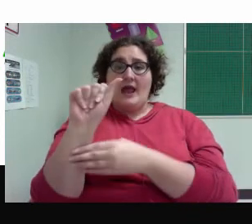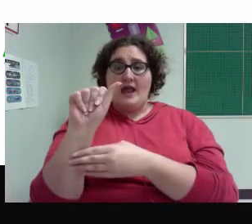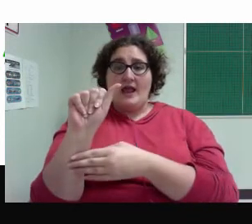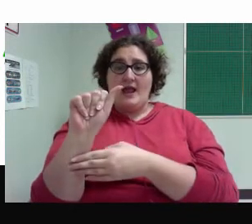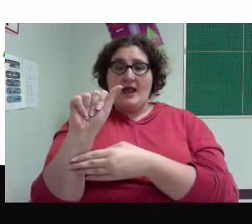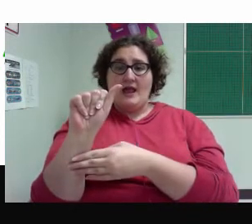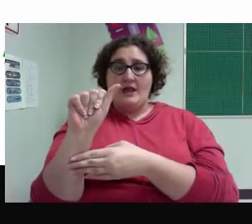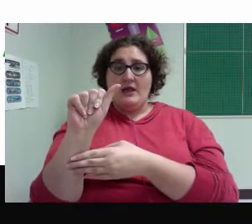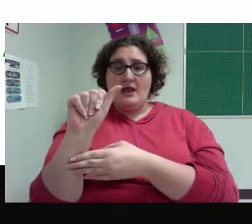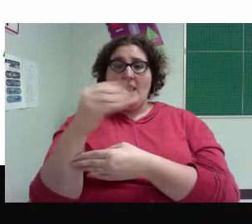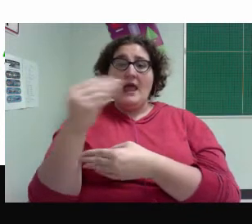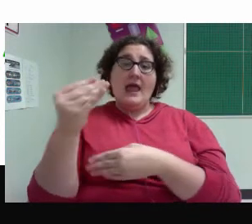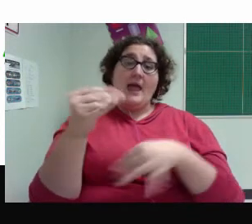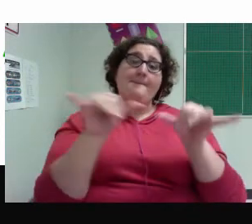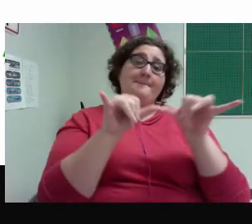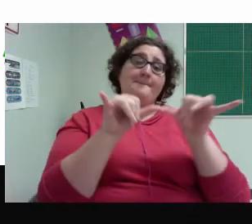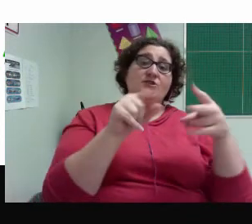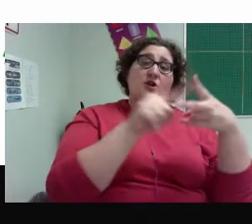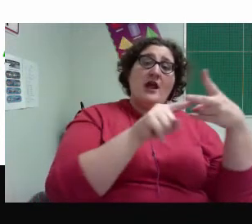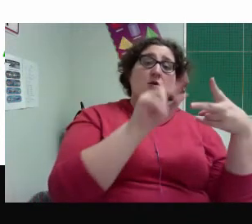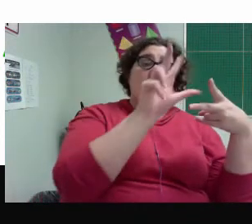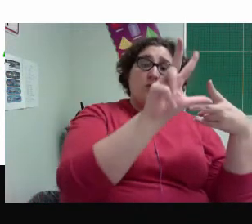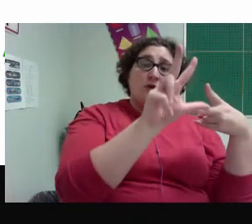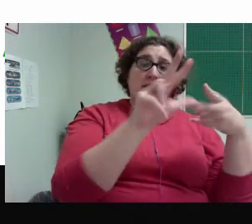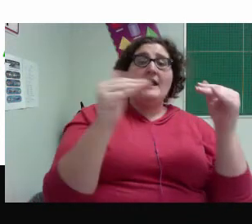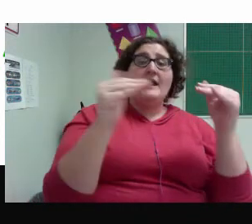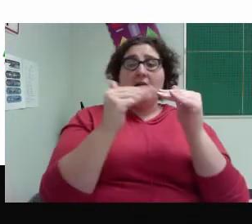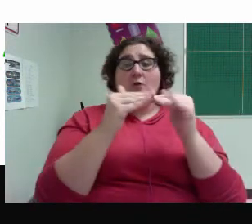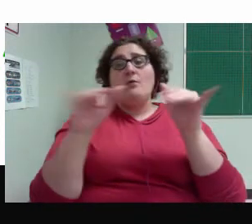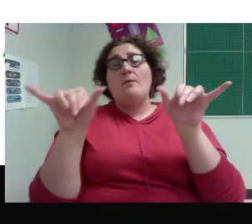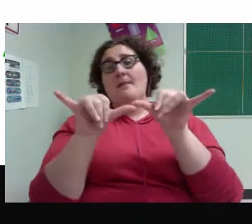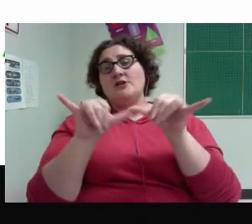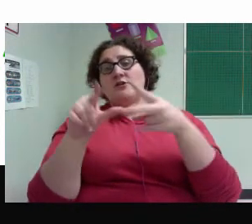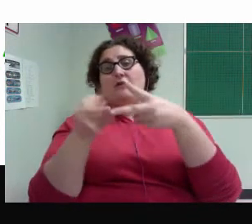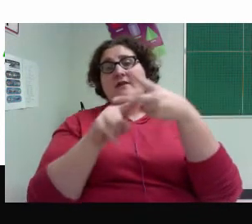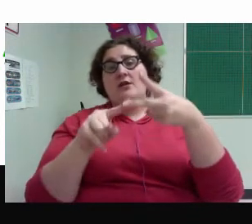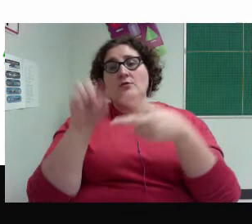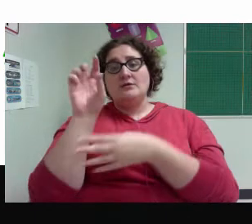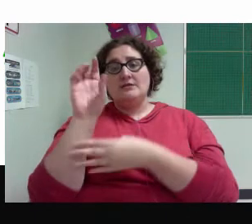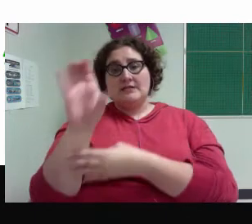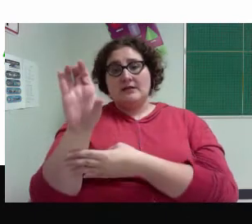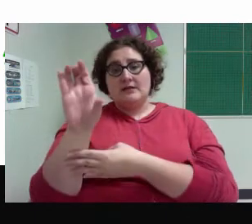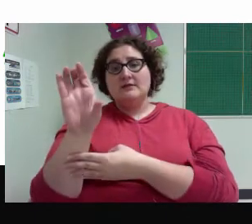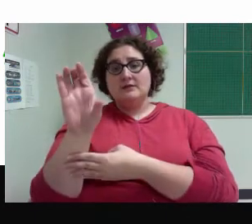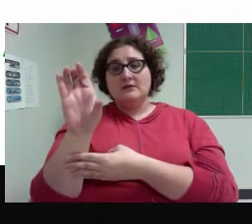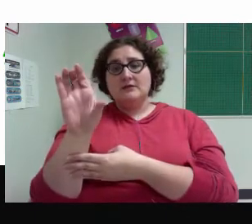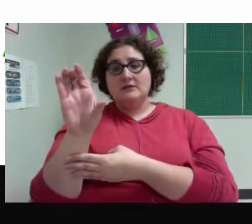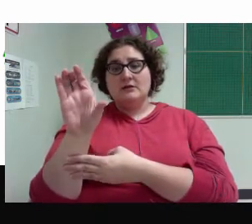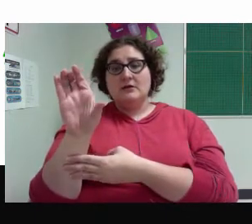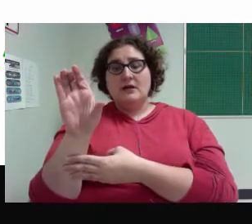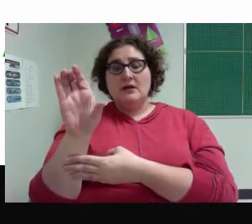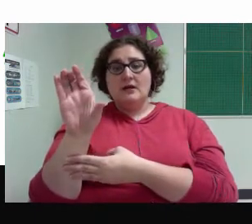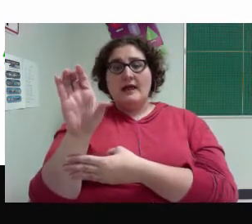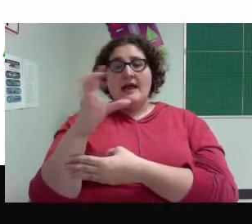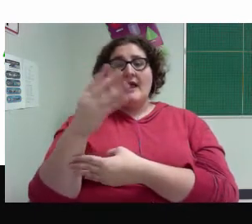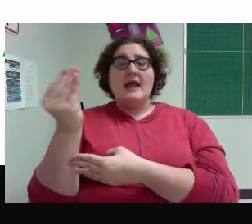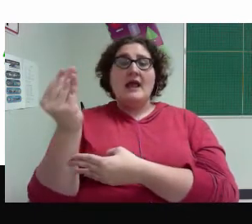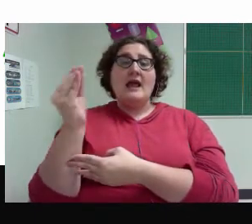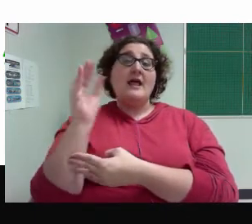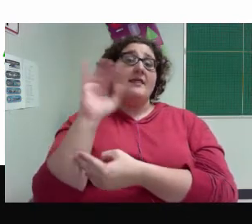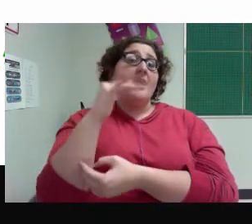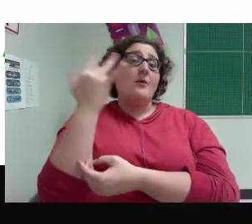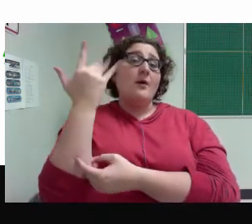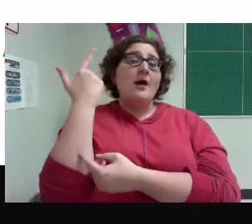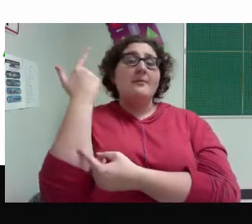A, and the measure of angle 3 is equal to the measure of angle C. And